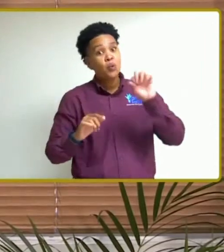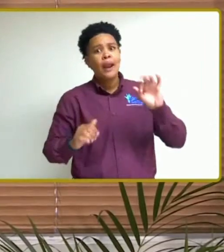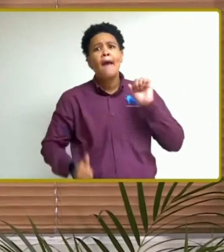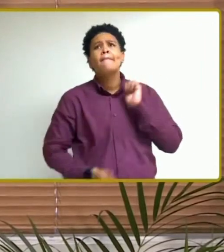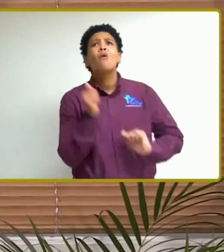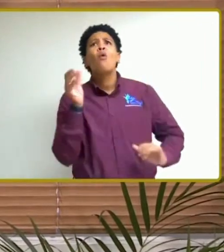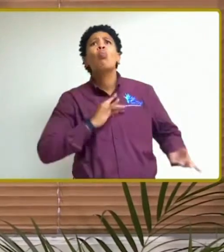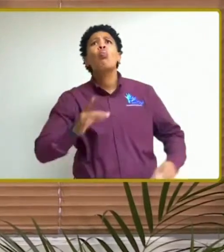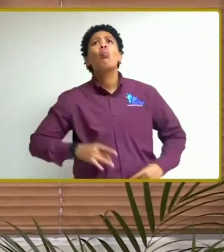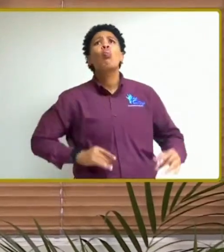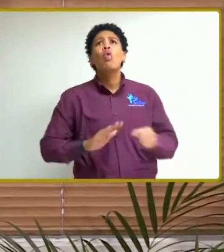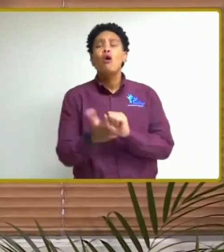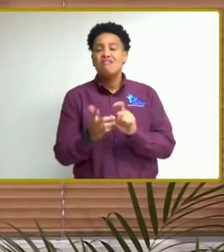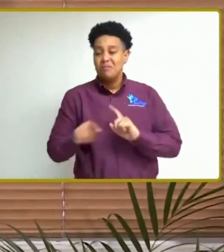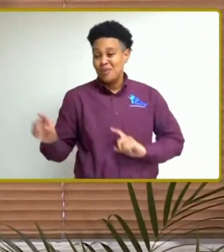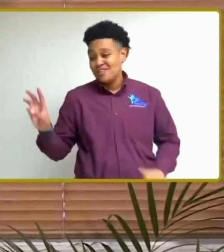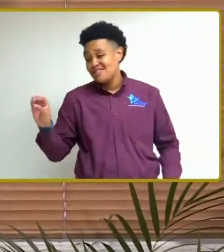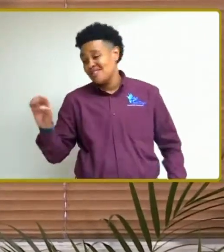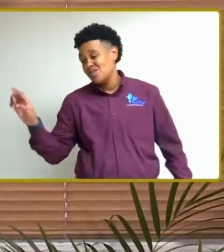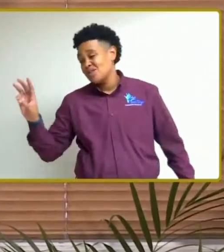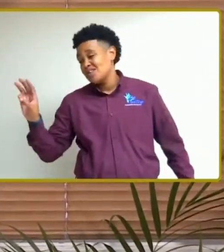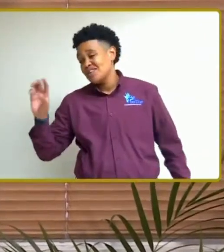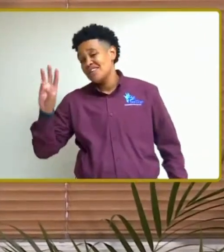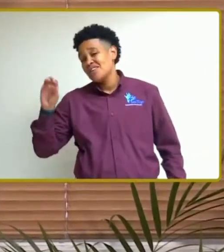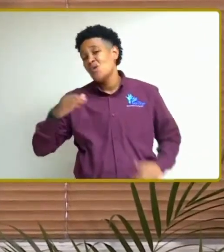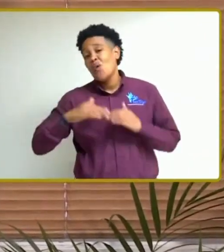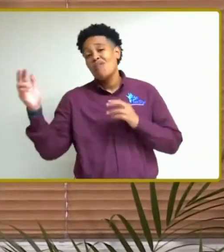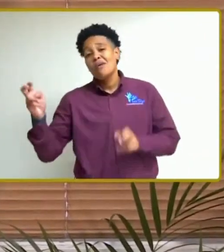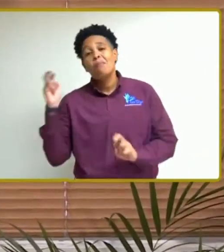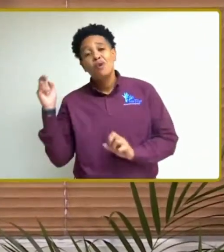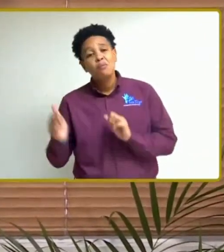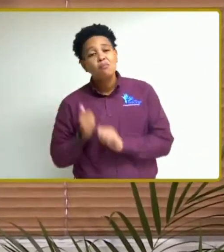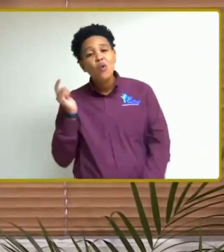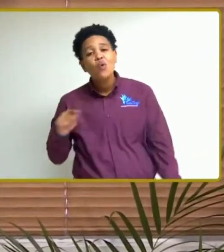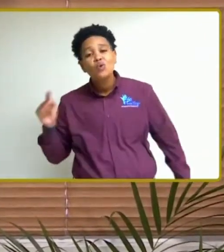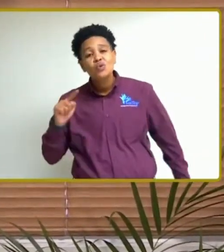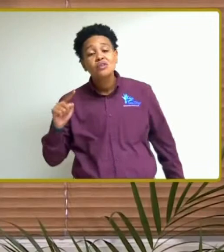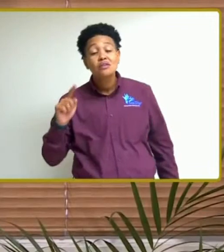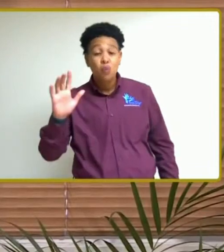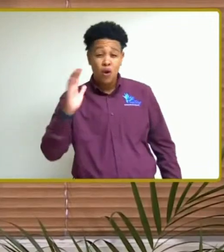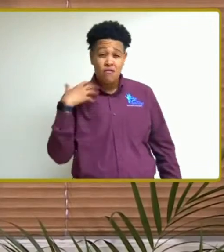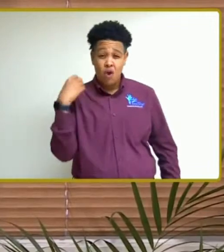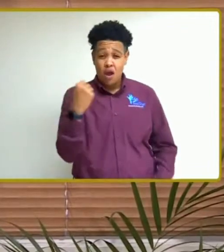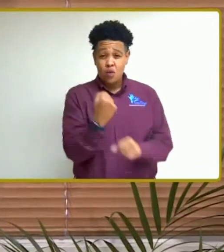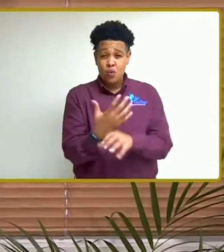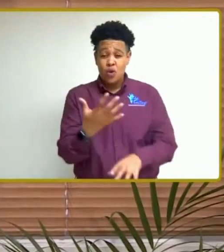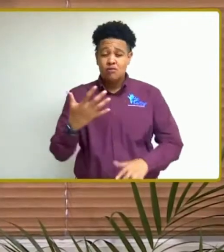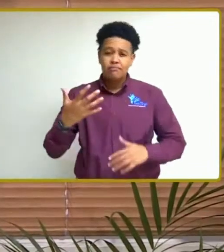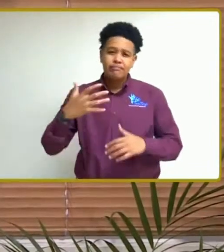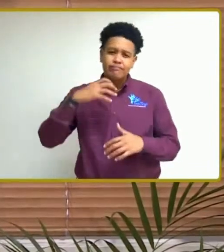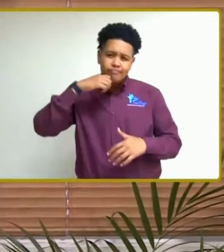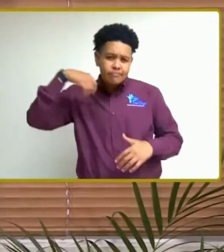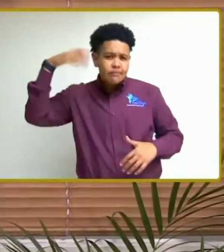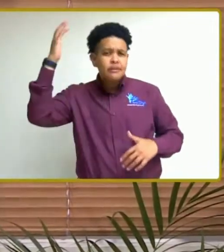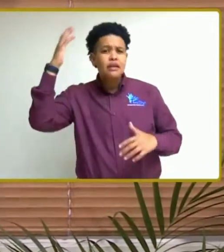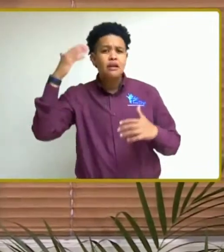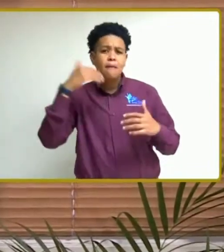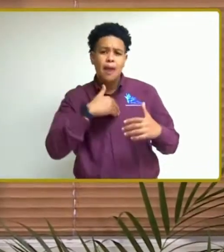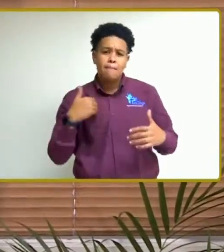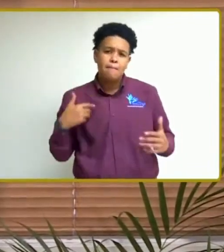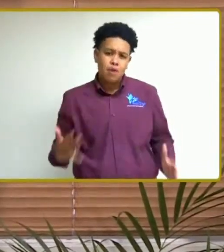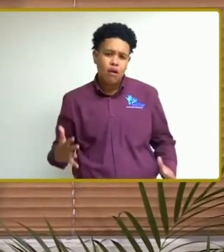had an experience where one of our health workers, a senior member, actually, I wouldn't say who she